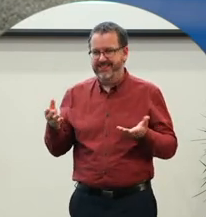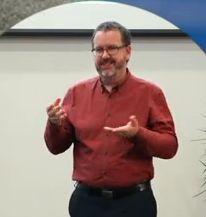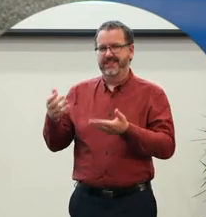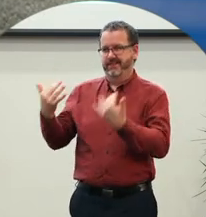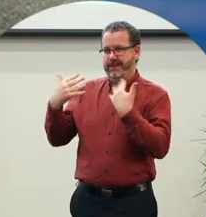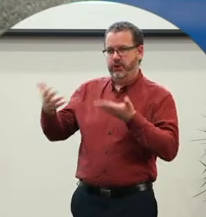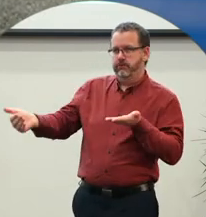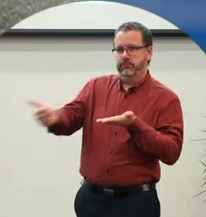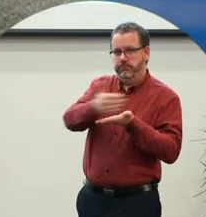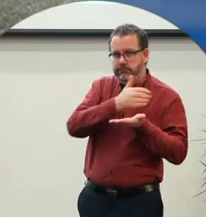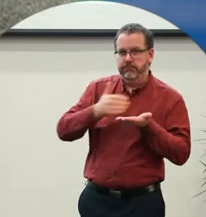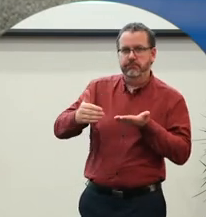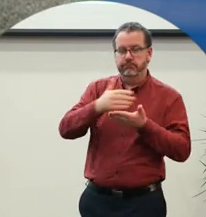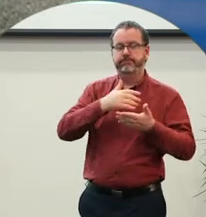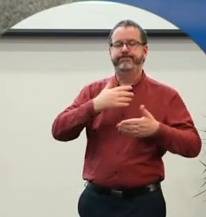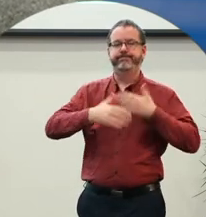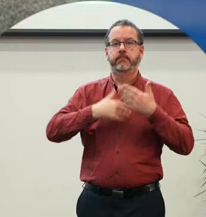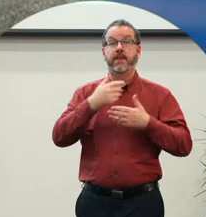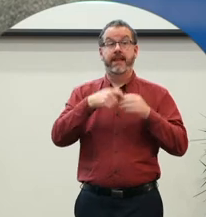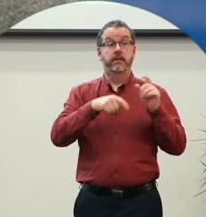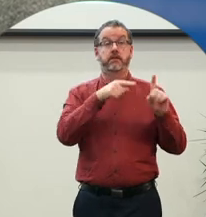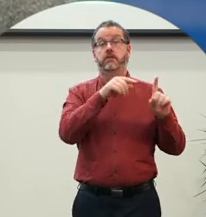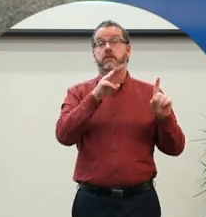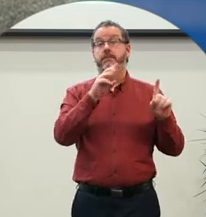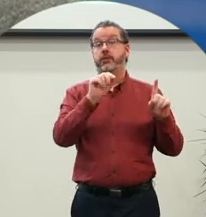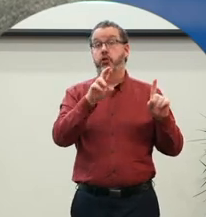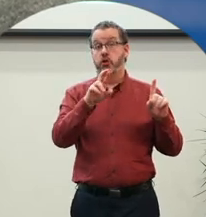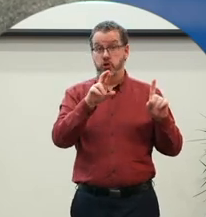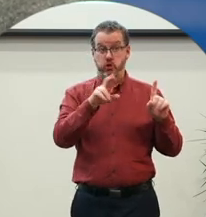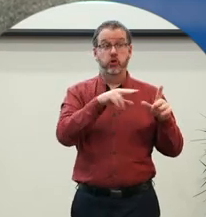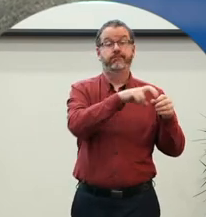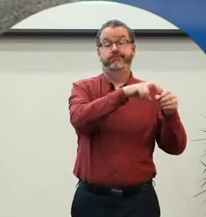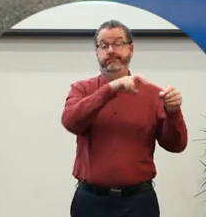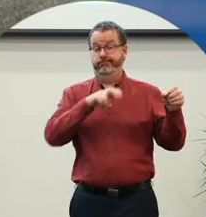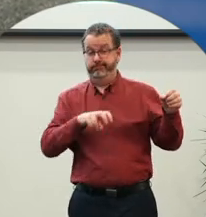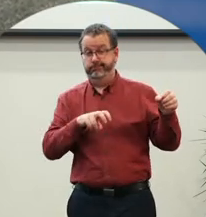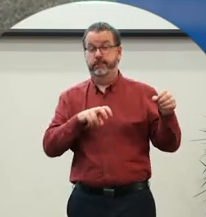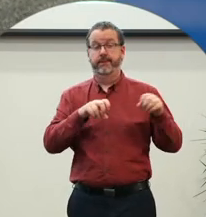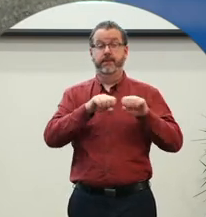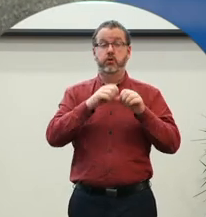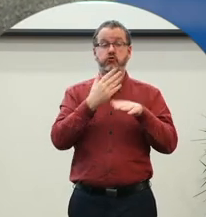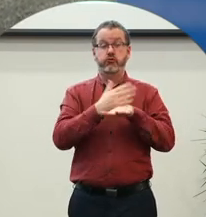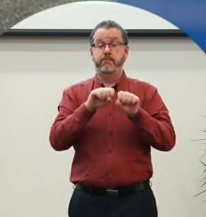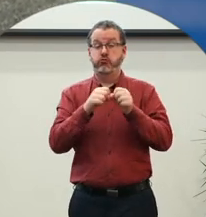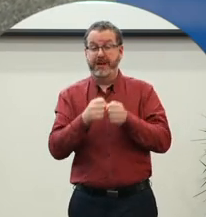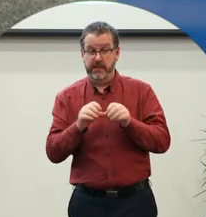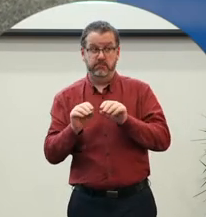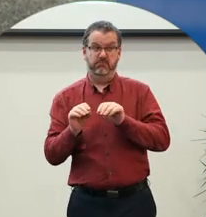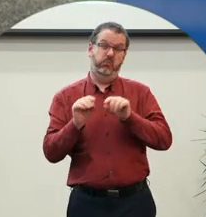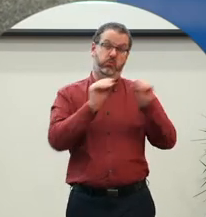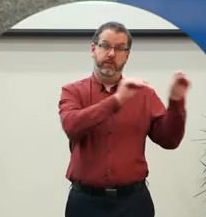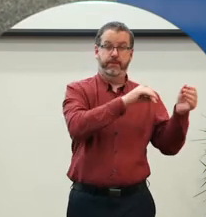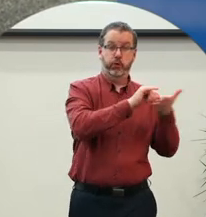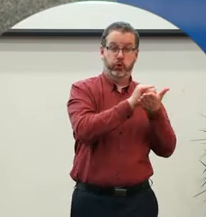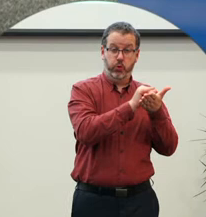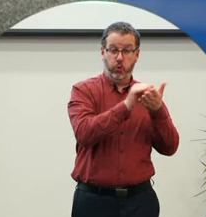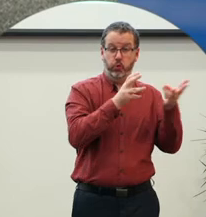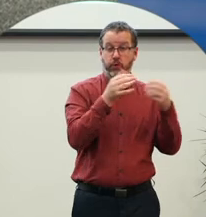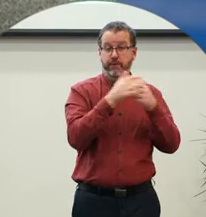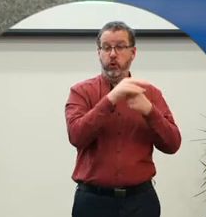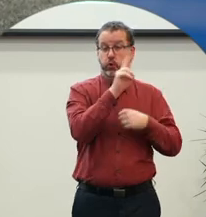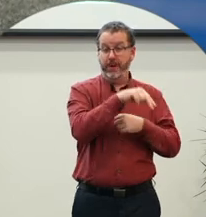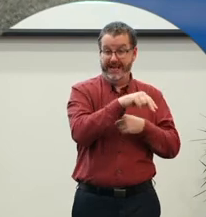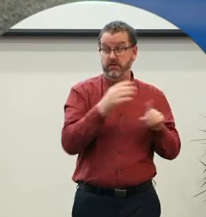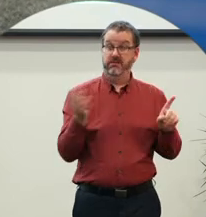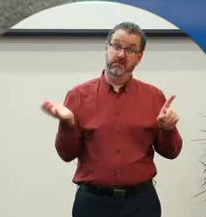when Peter Eddy took a sabbatical to go and work with the United Nations in New York, Rose came with her as her